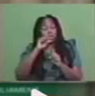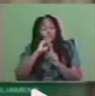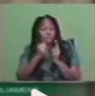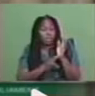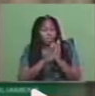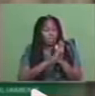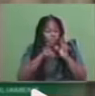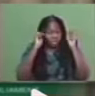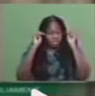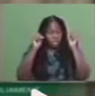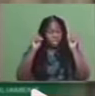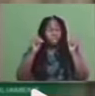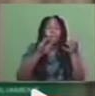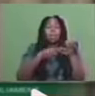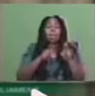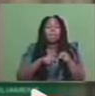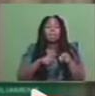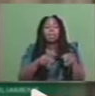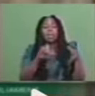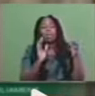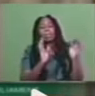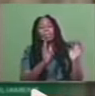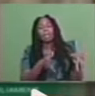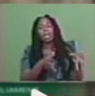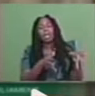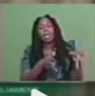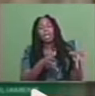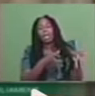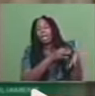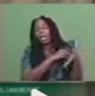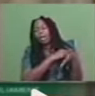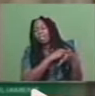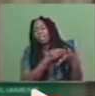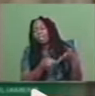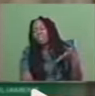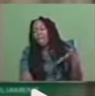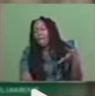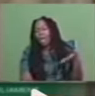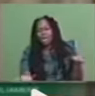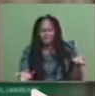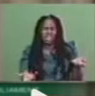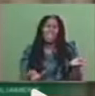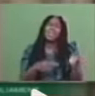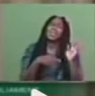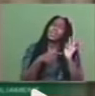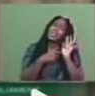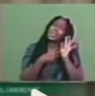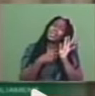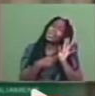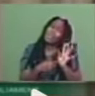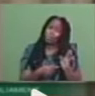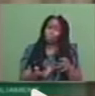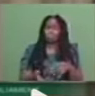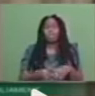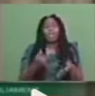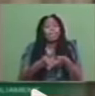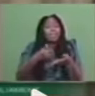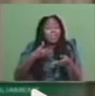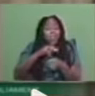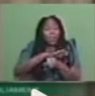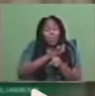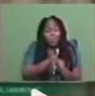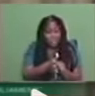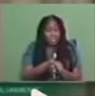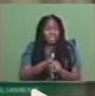talk more of that. So I talked of macro indicators which show that before COVID, this government had put the economy into intensive